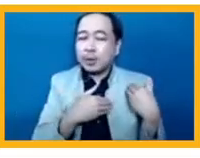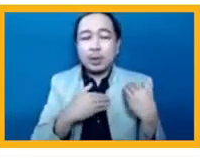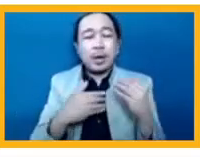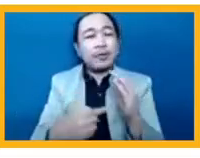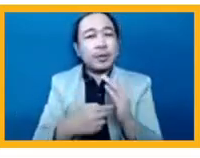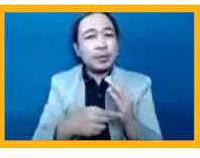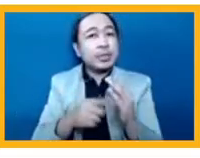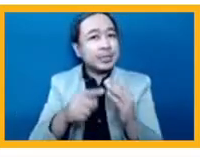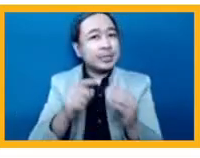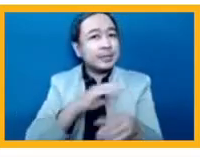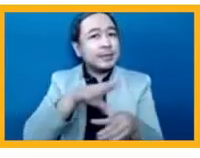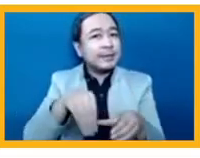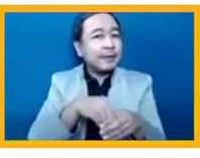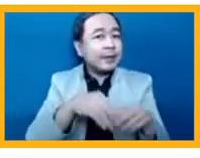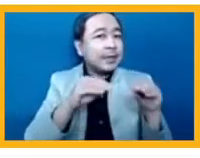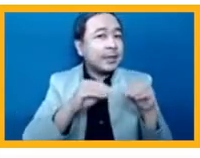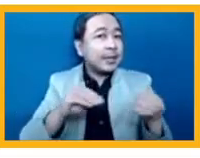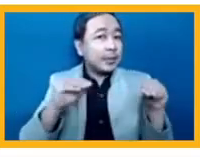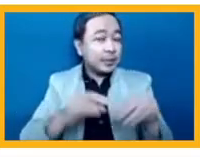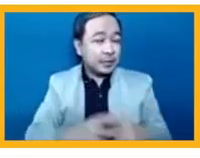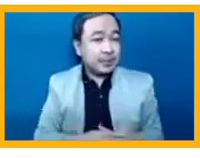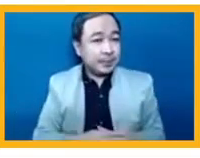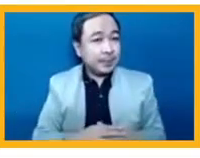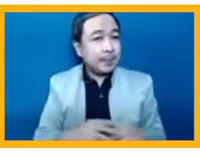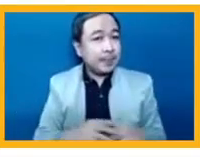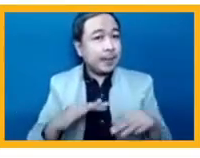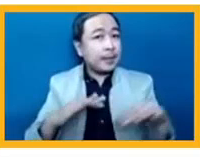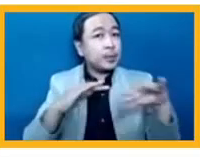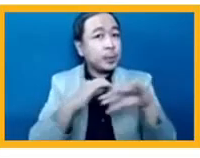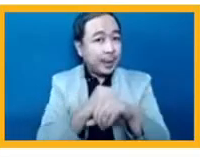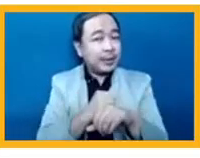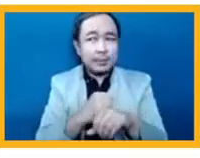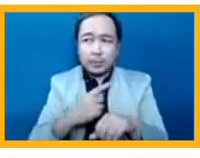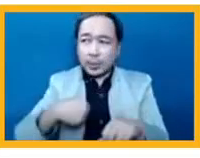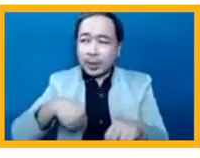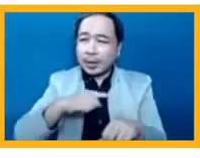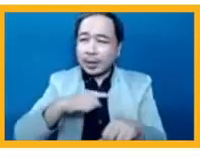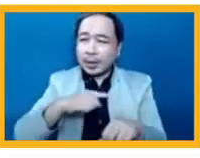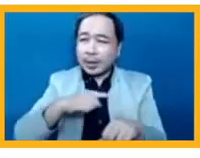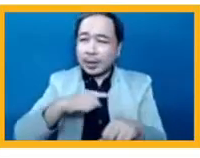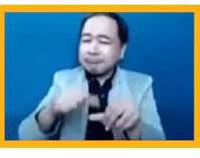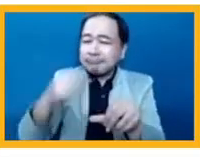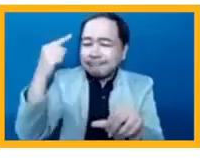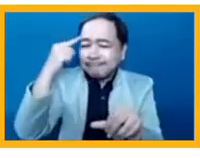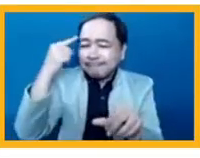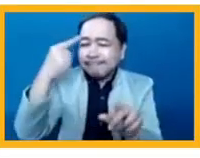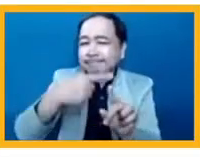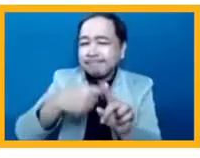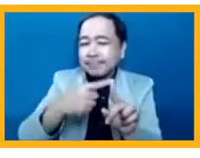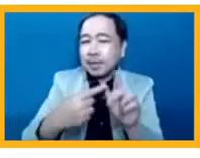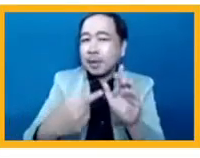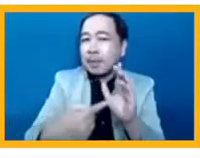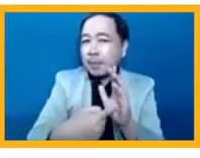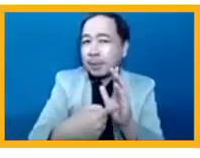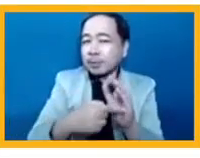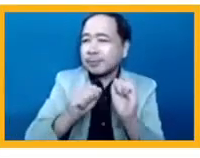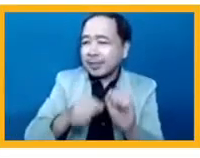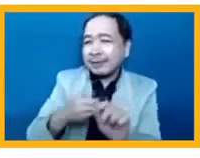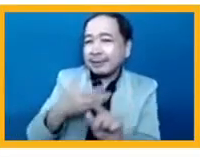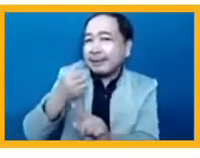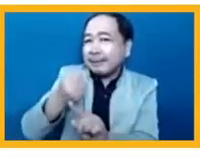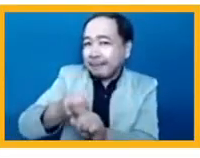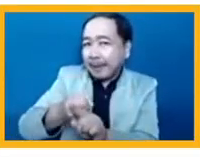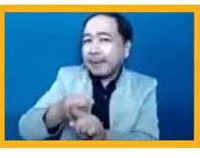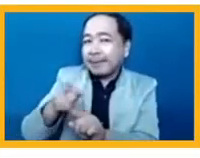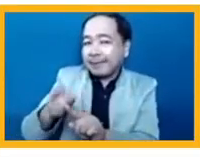please. In conclusion, we remain optimistic that technology has the power to democratize education.